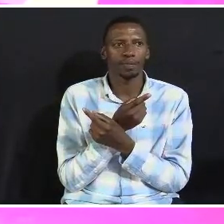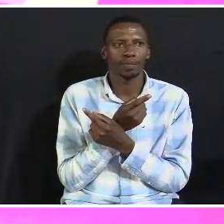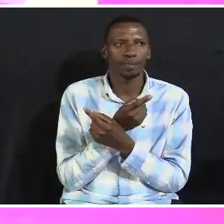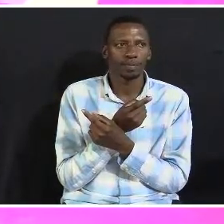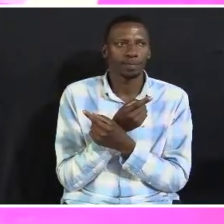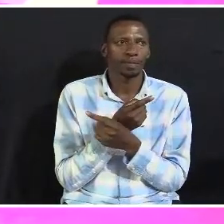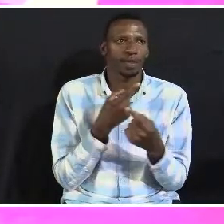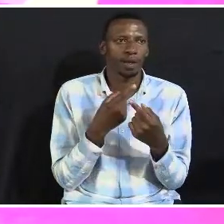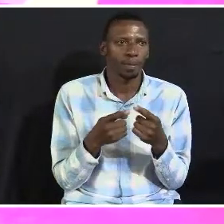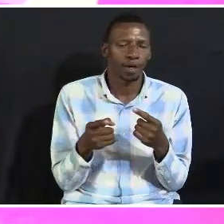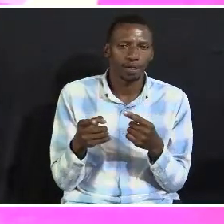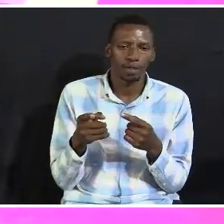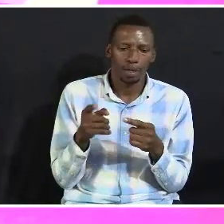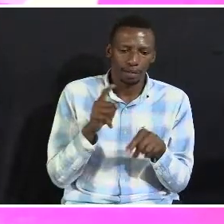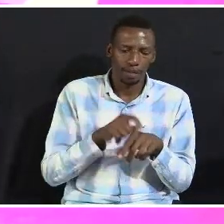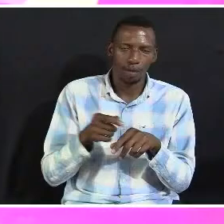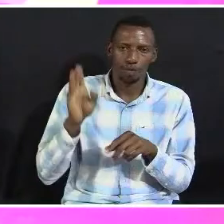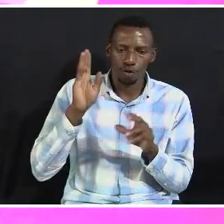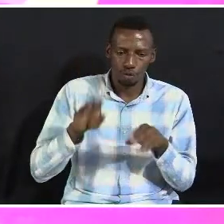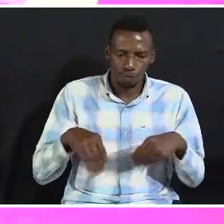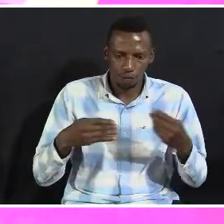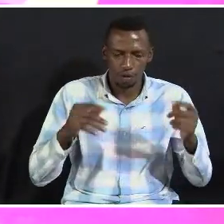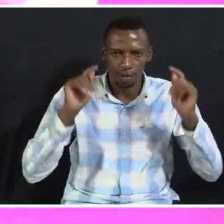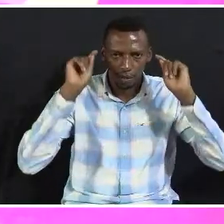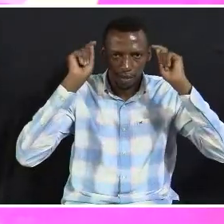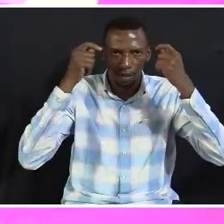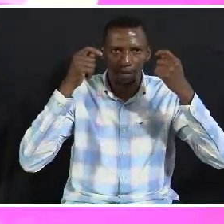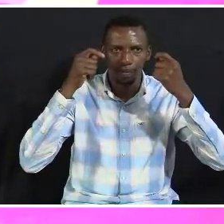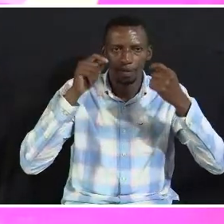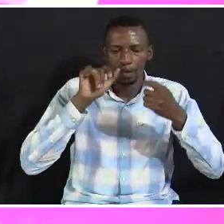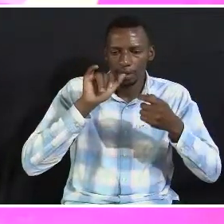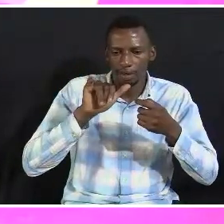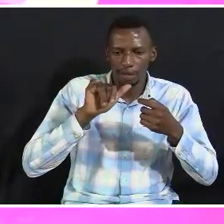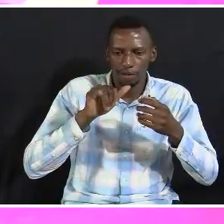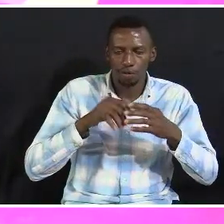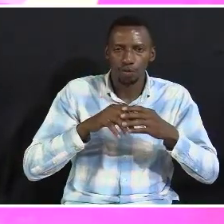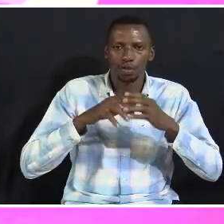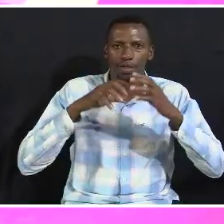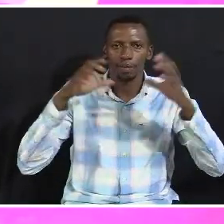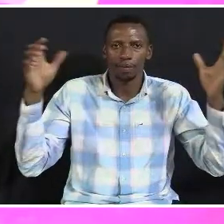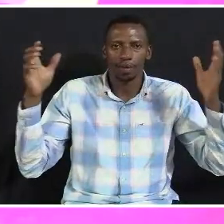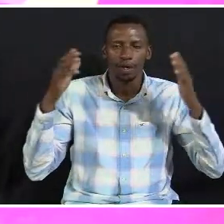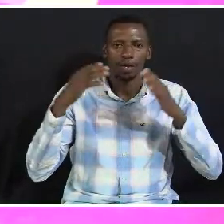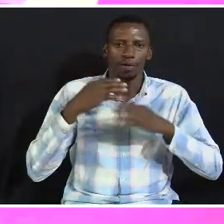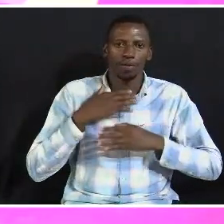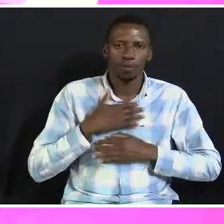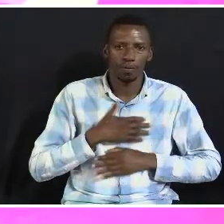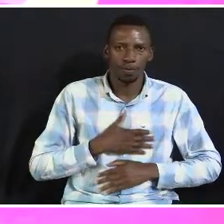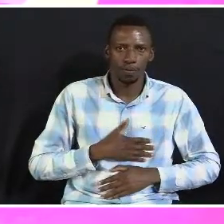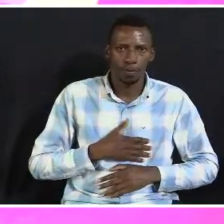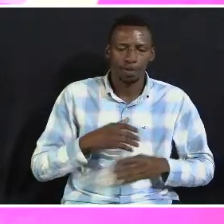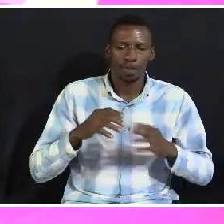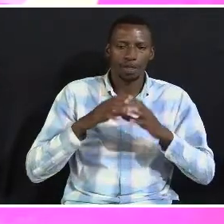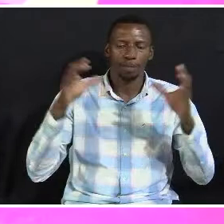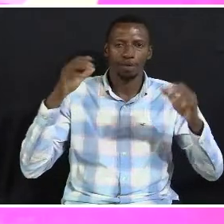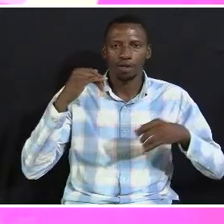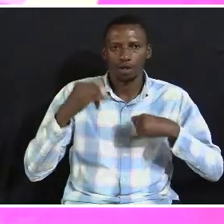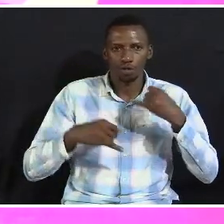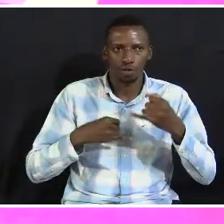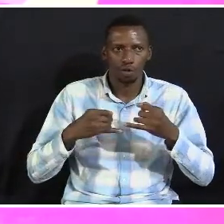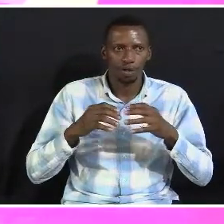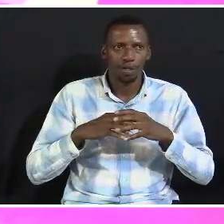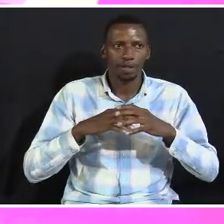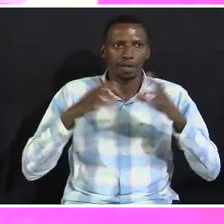God providing a ram, that time was the greatest relief, the greatest joy, the greatest